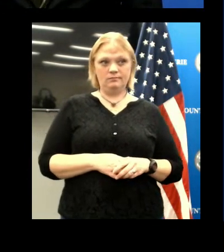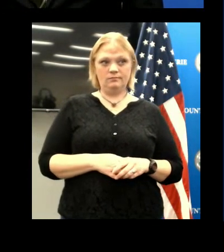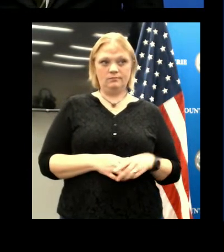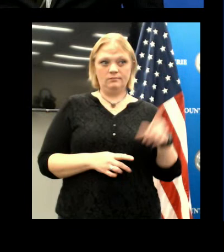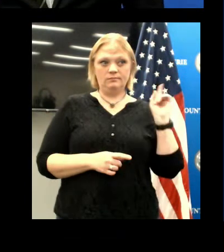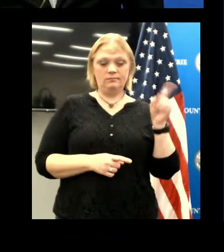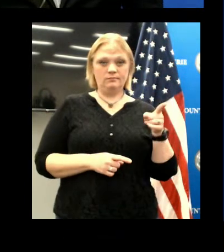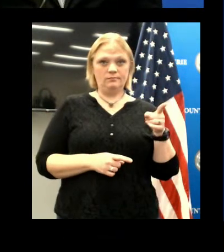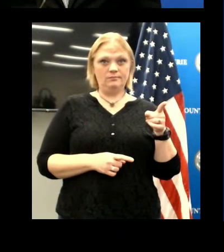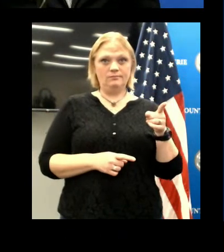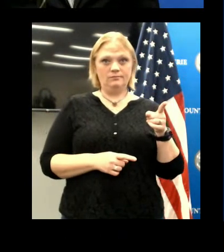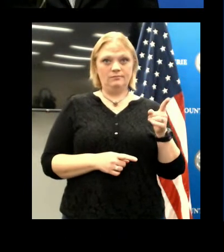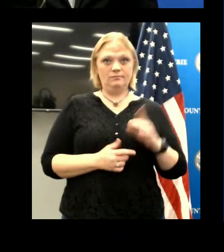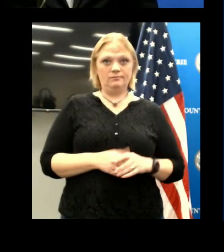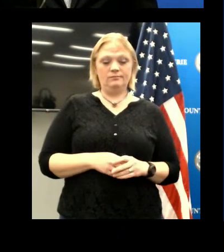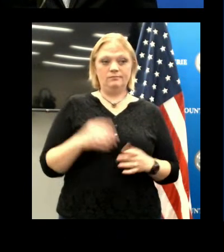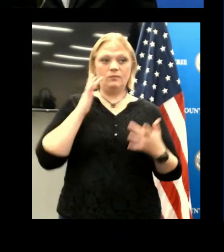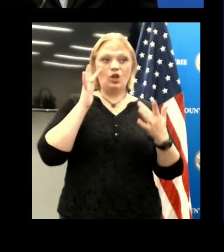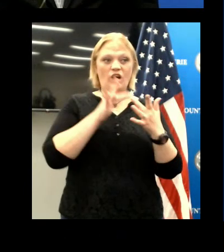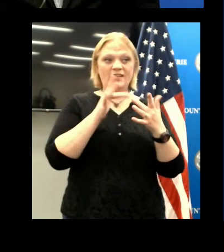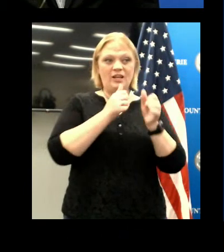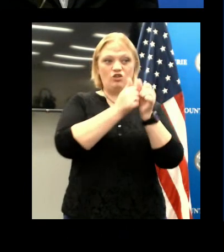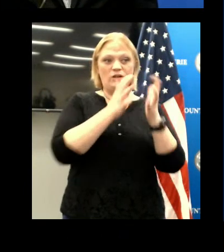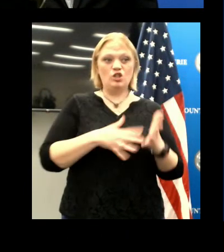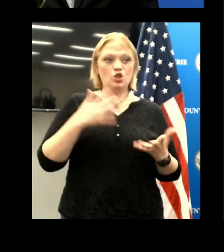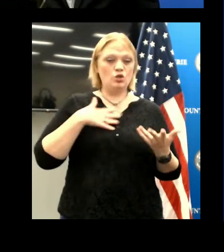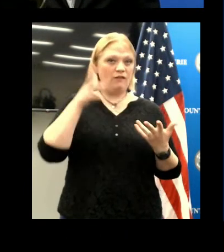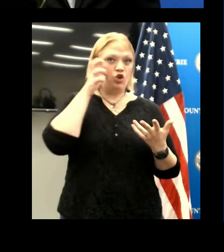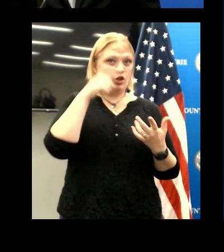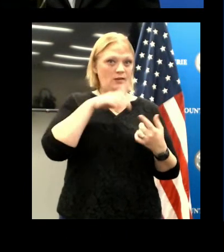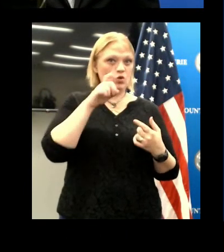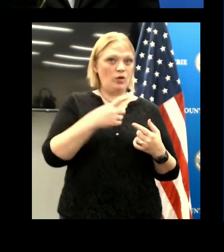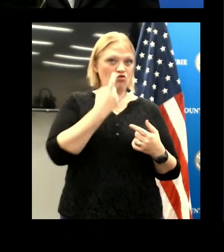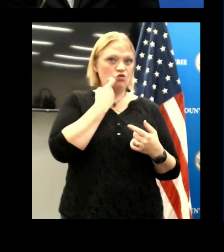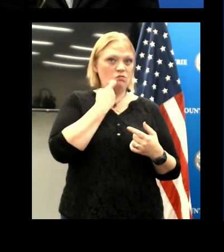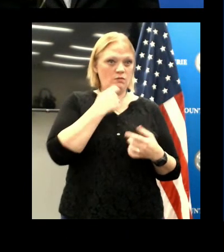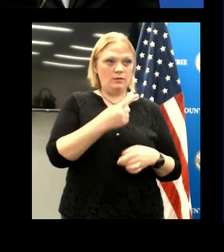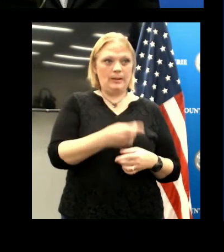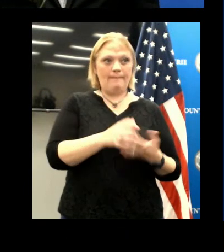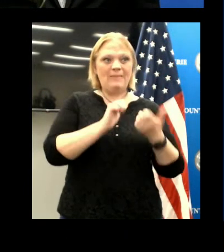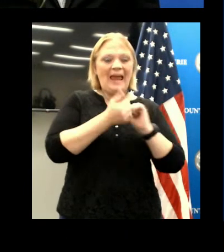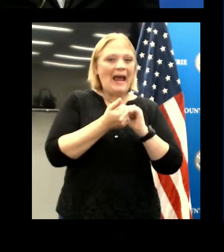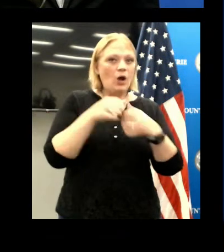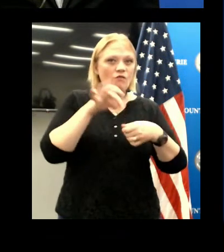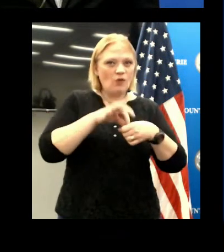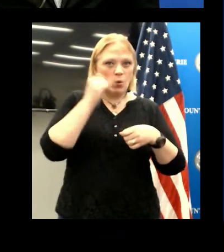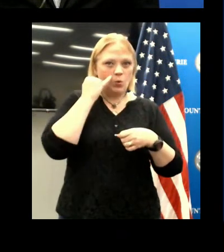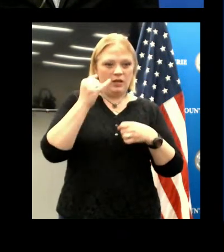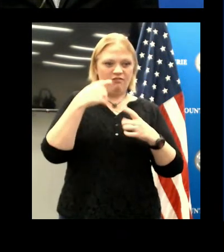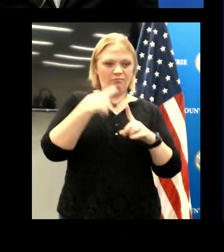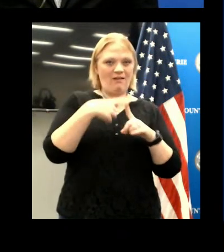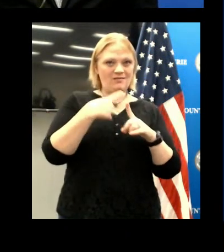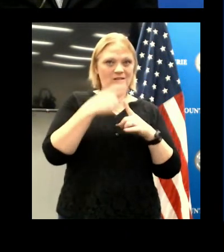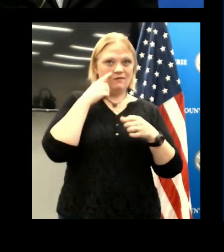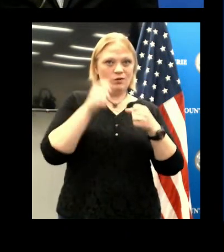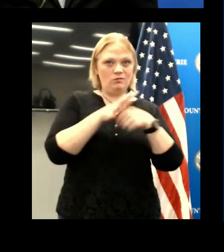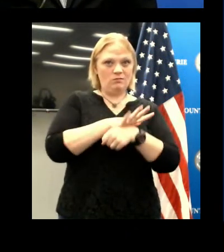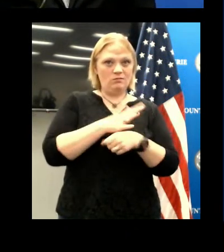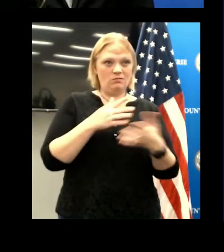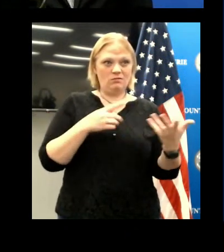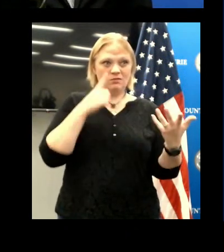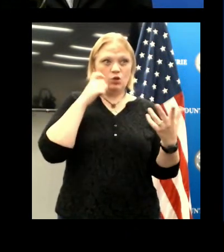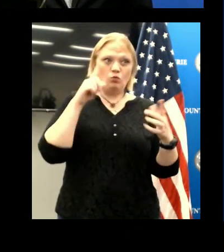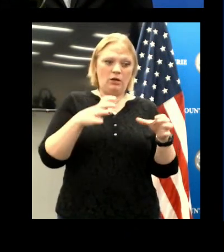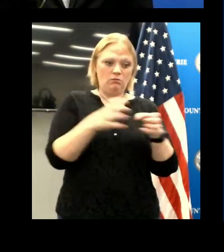this is a question that our contact tracers have received recently. How do you vote if you're COVID-19 positive? Because you got